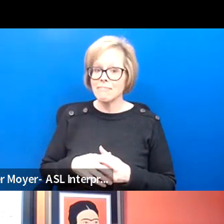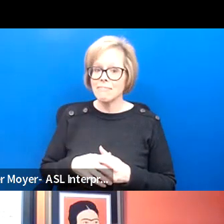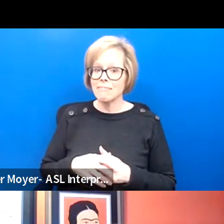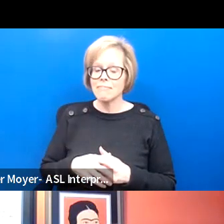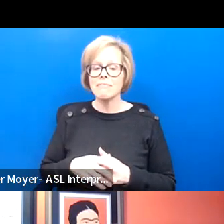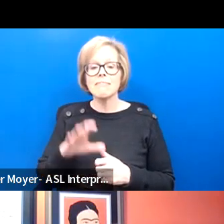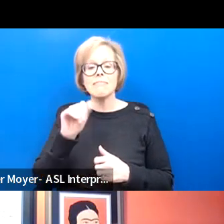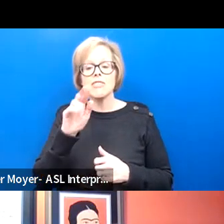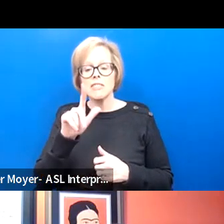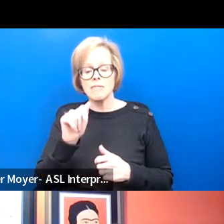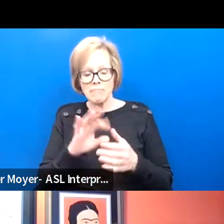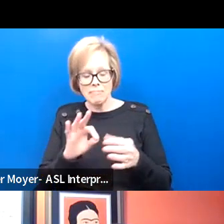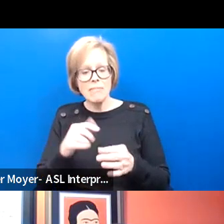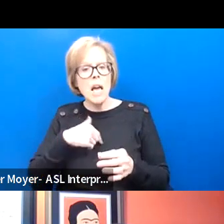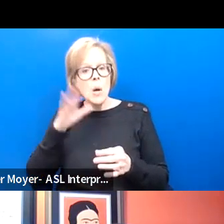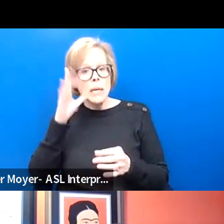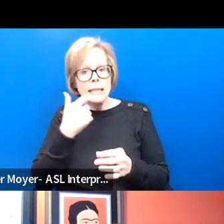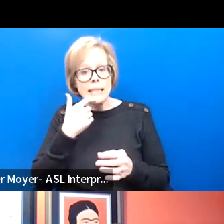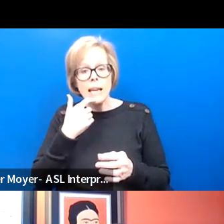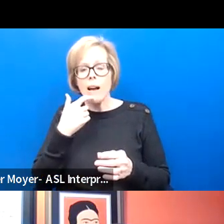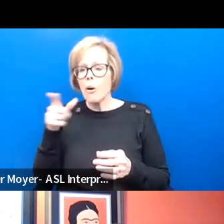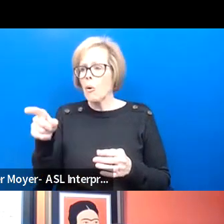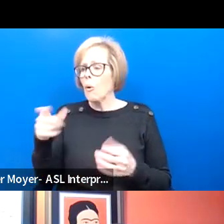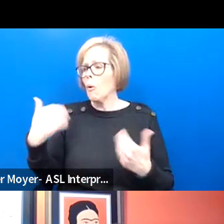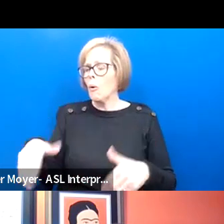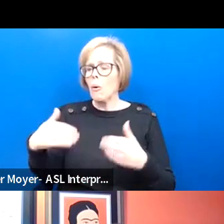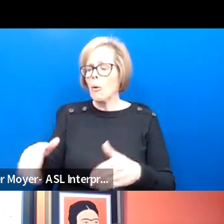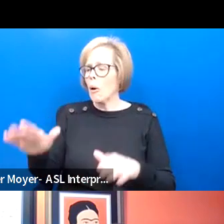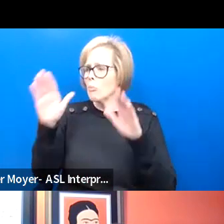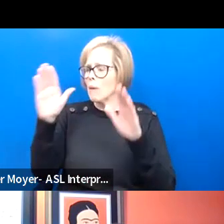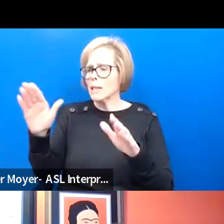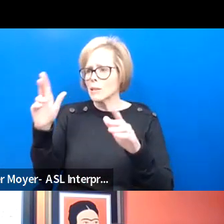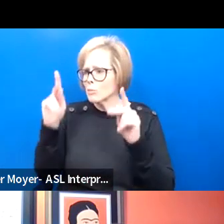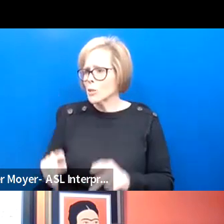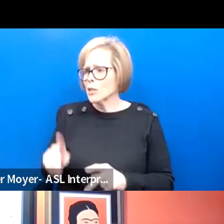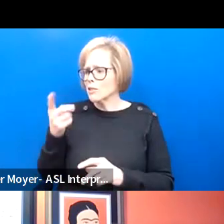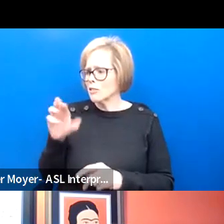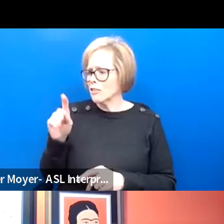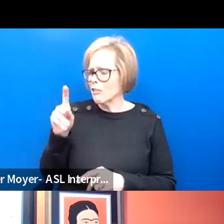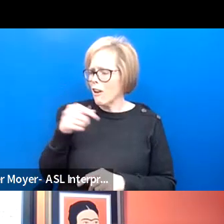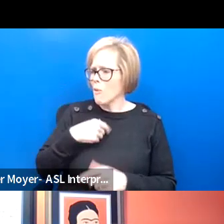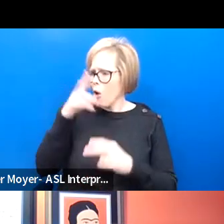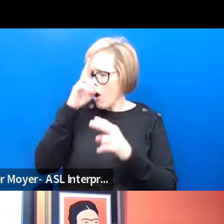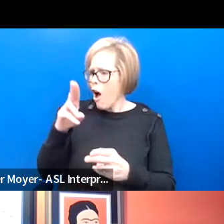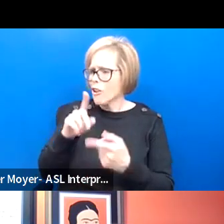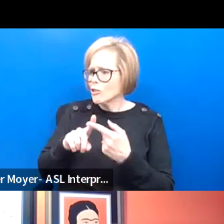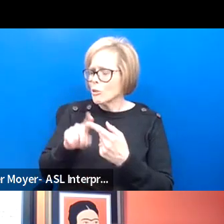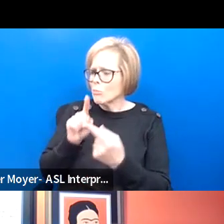I will say that you are an amazing person, Dr. Tucker. I'm so honored to meet you, and I'd like to clone